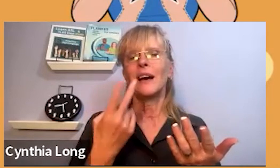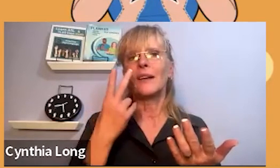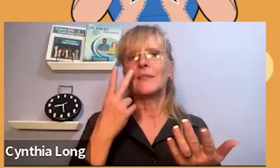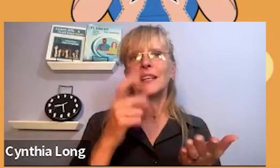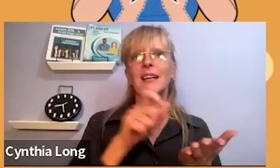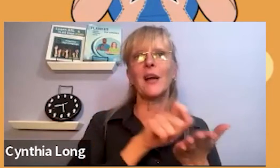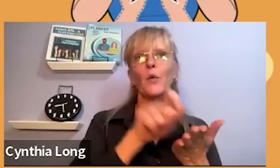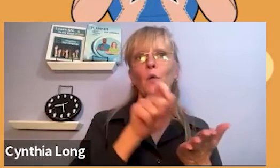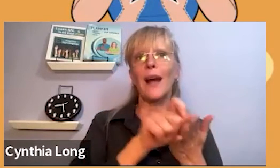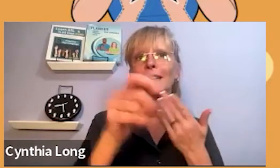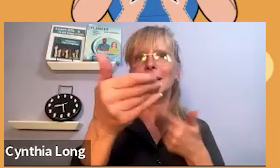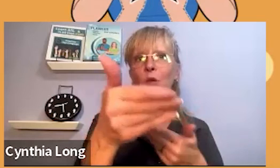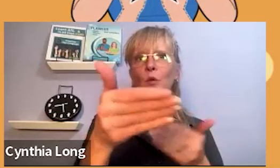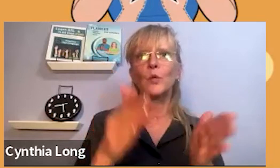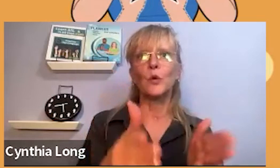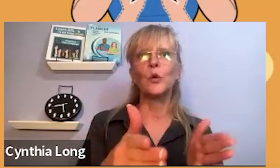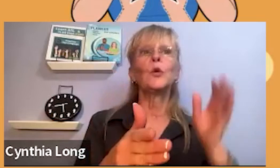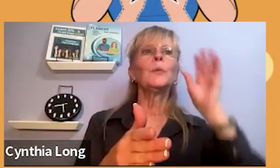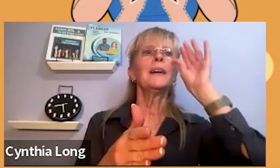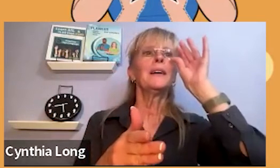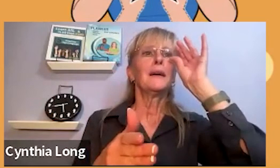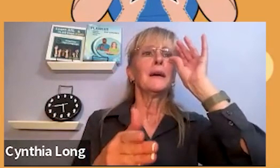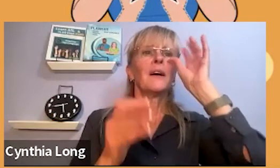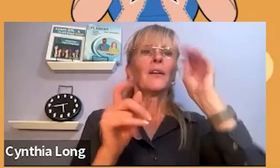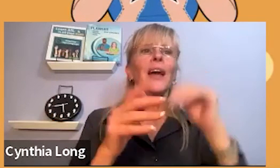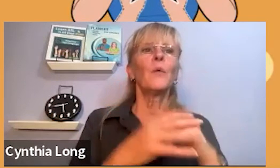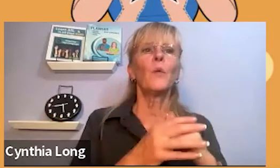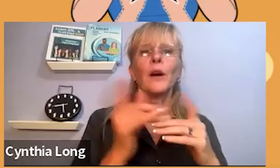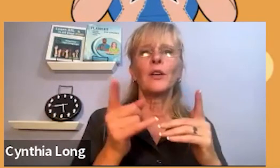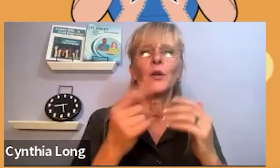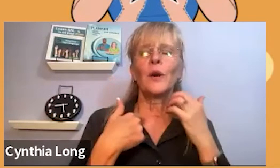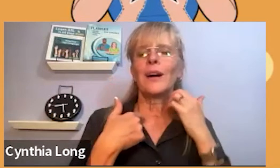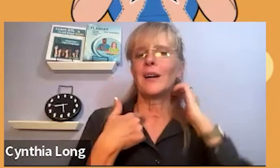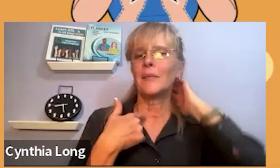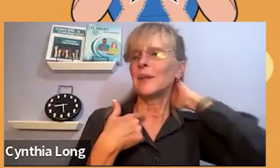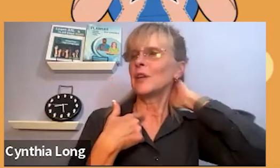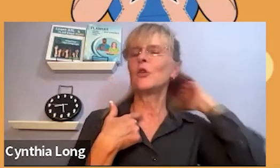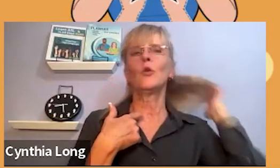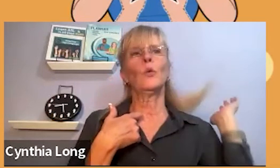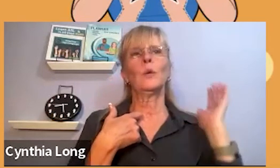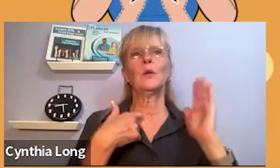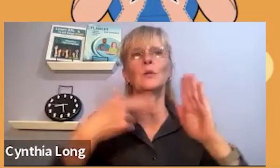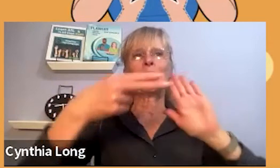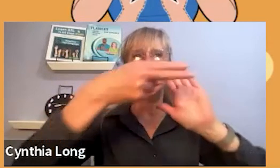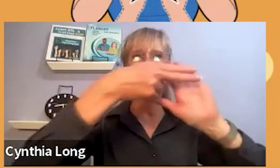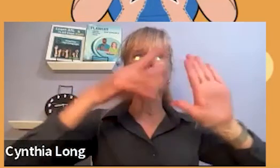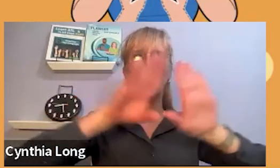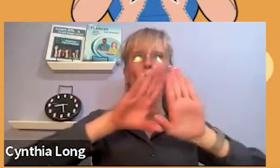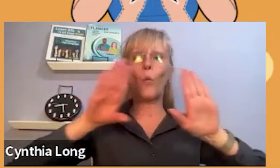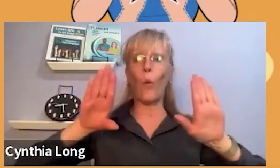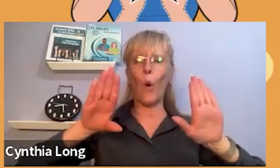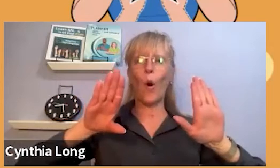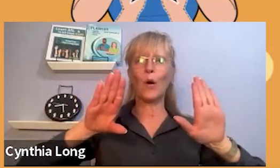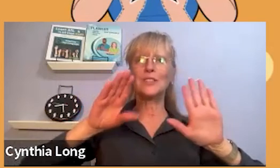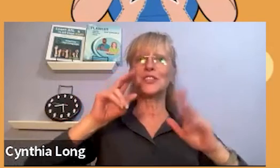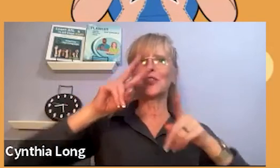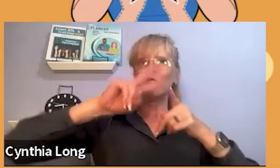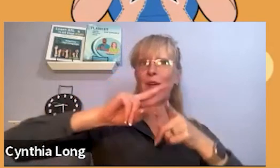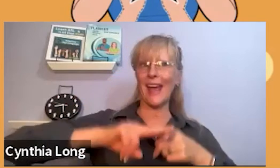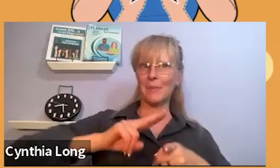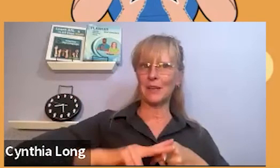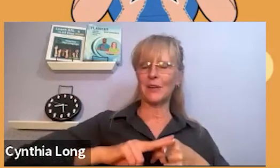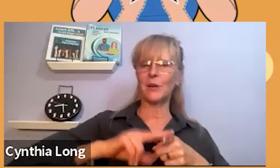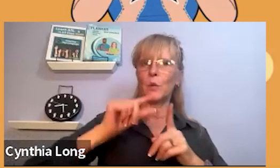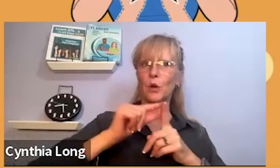I've seen it like write the room, okay, where you tape up on the walls